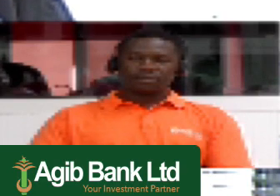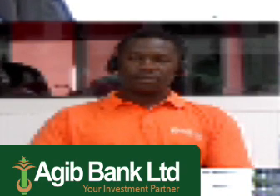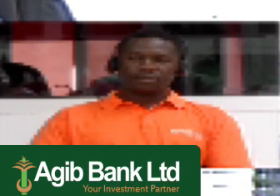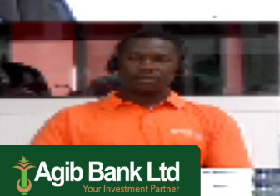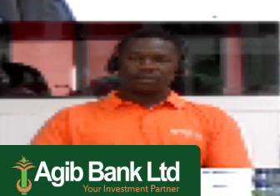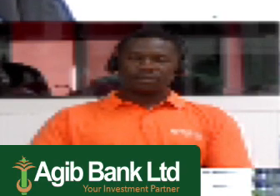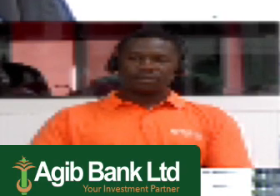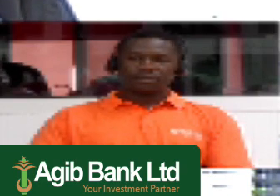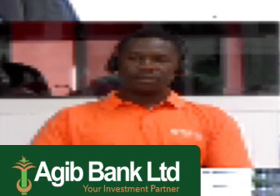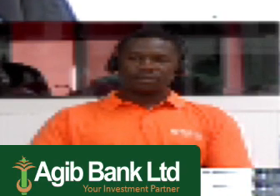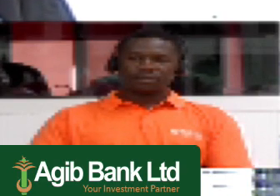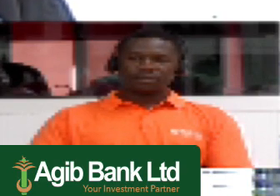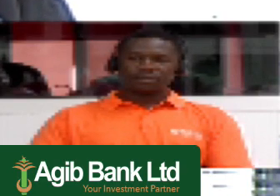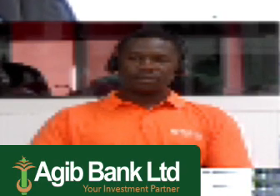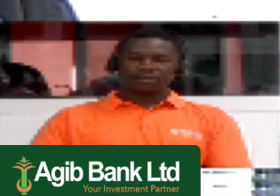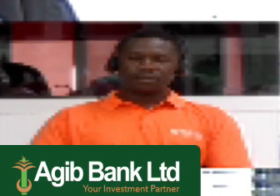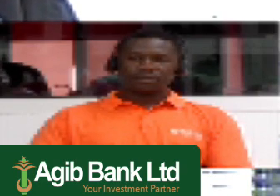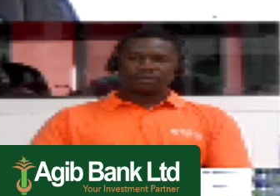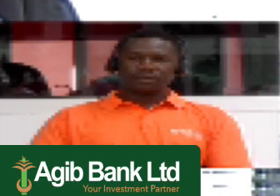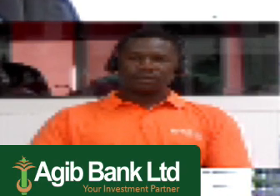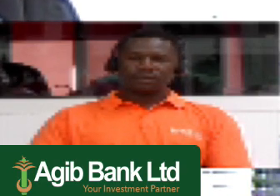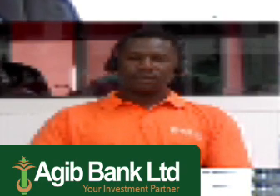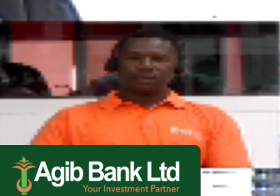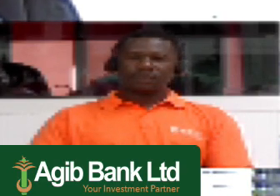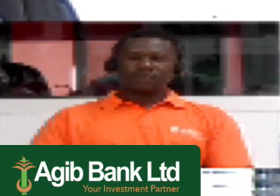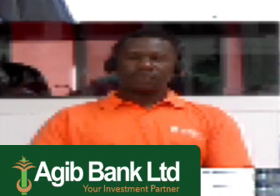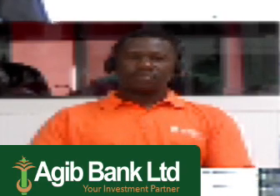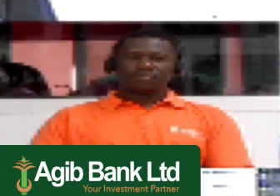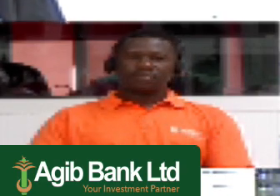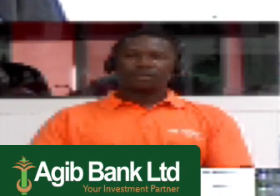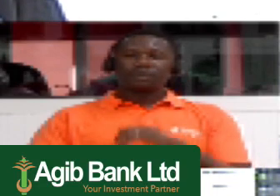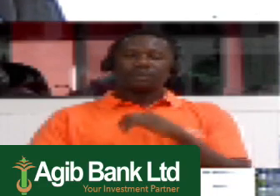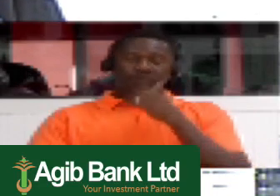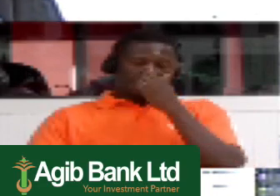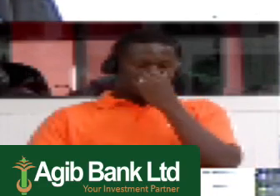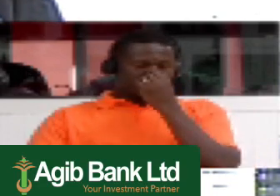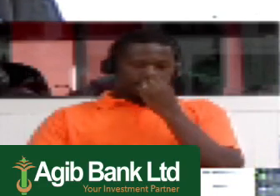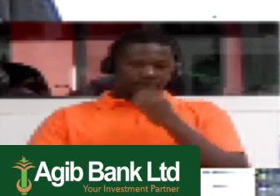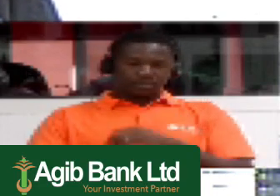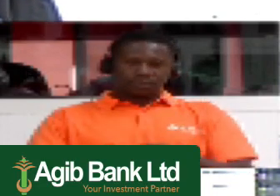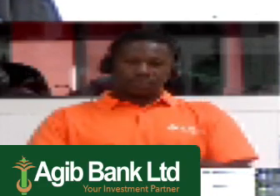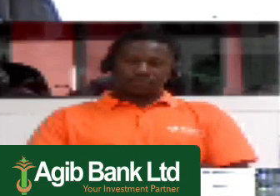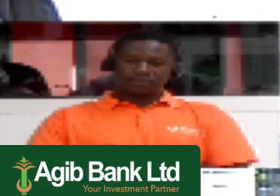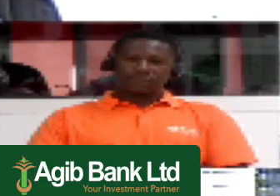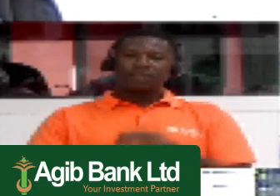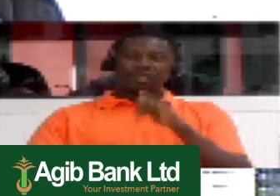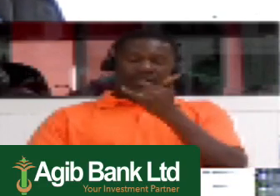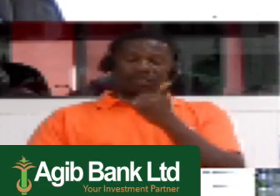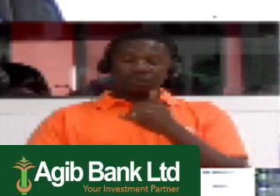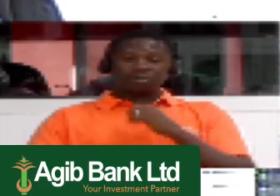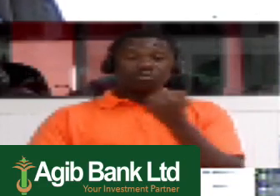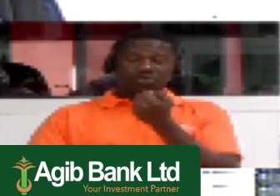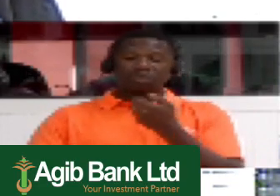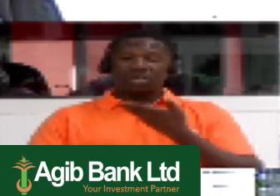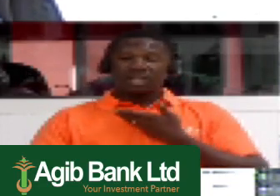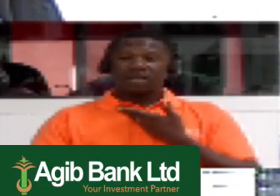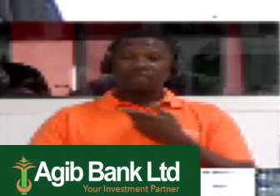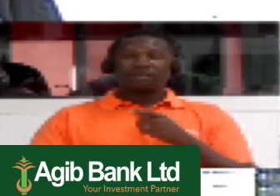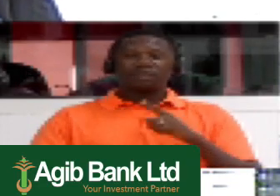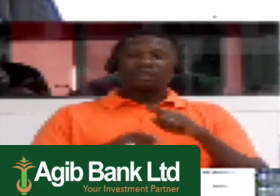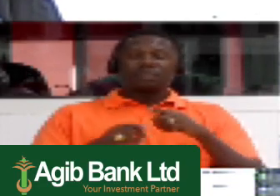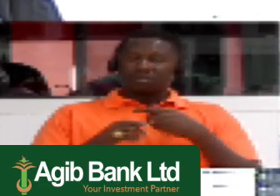doko lutaman ni bang ade because nga VIP cause jamaleke ngo dankenya wala fanan suntala. Yes, because